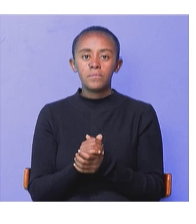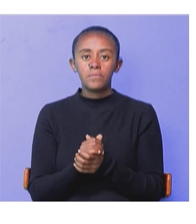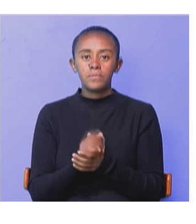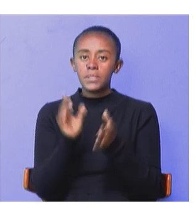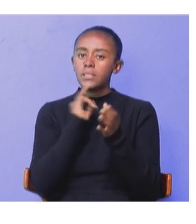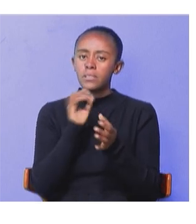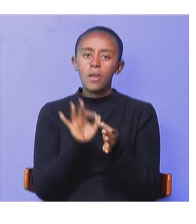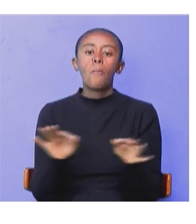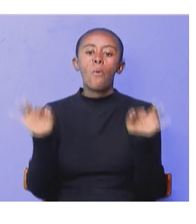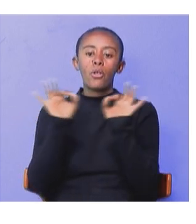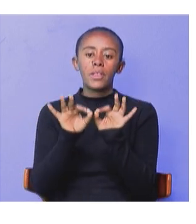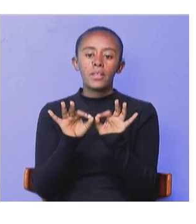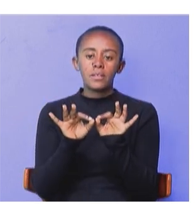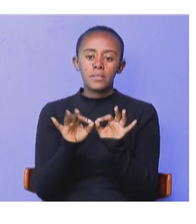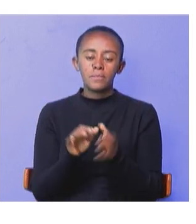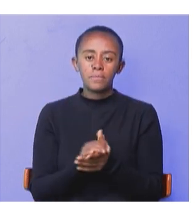important.